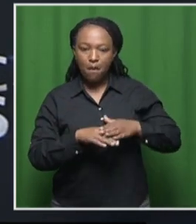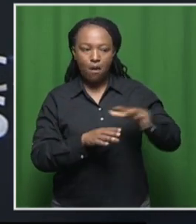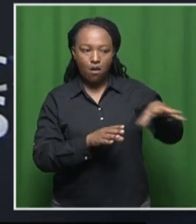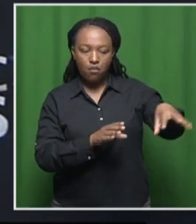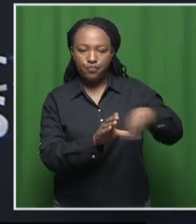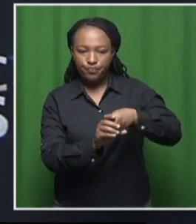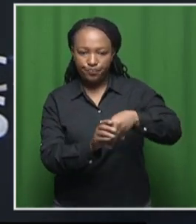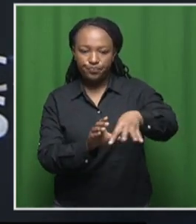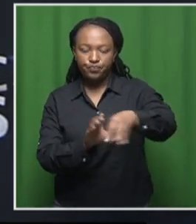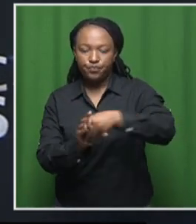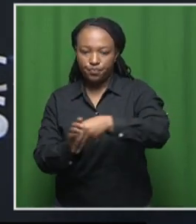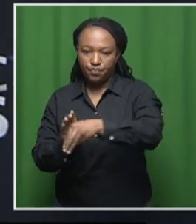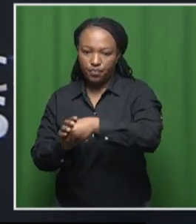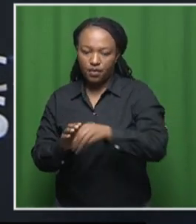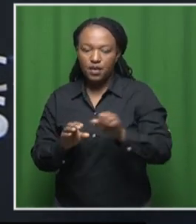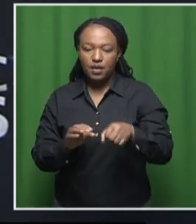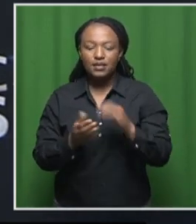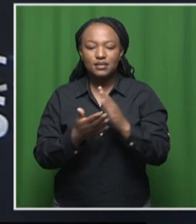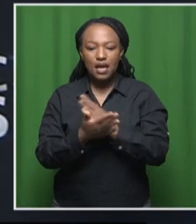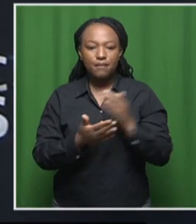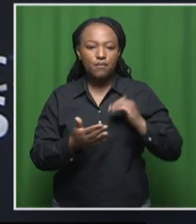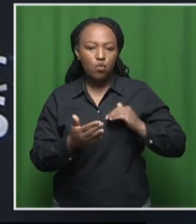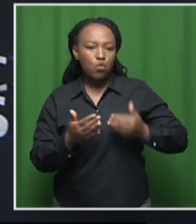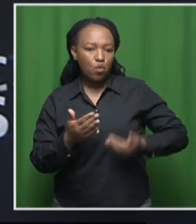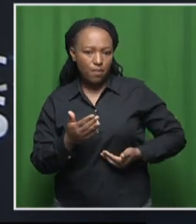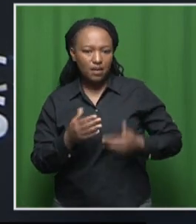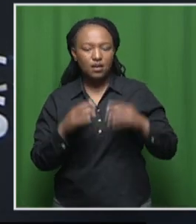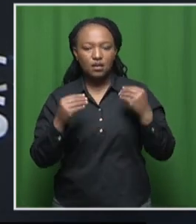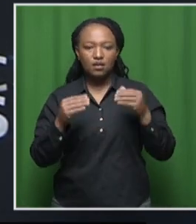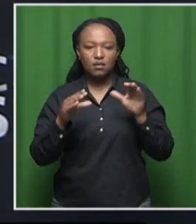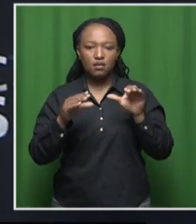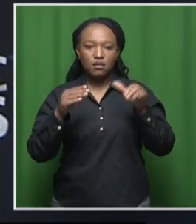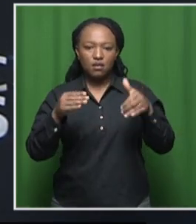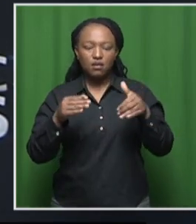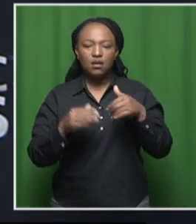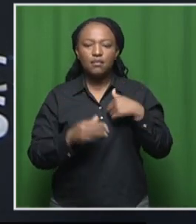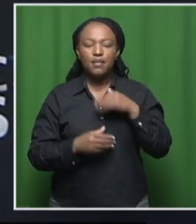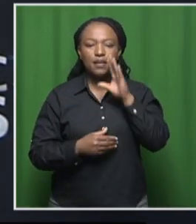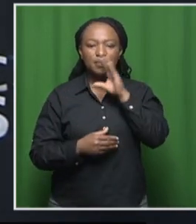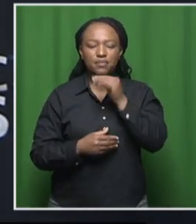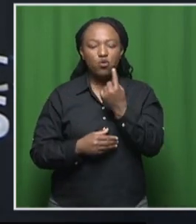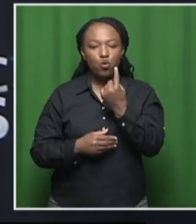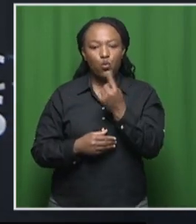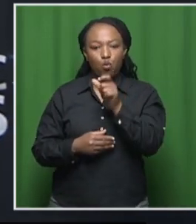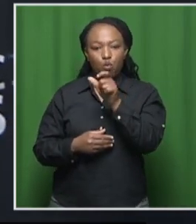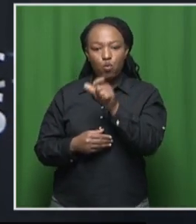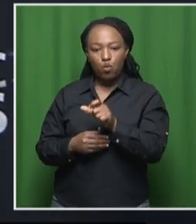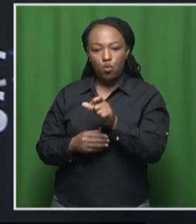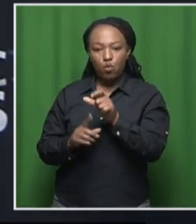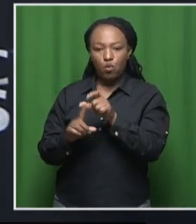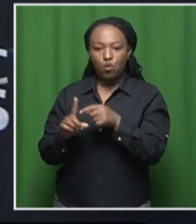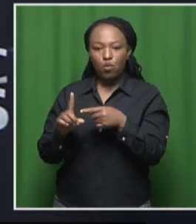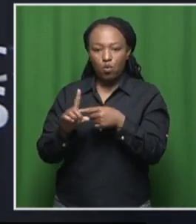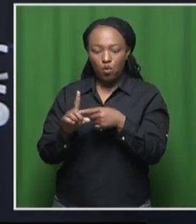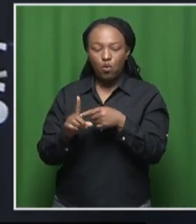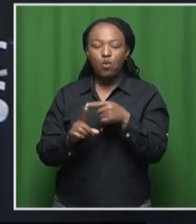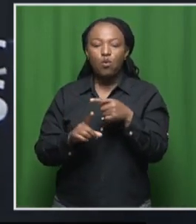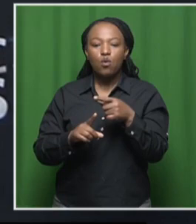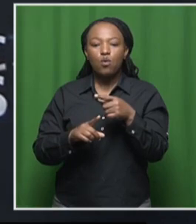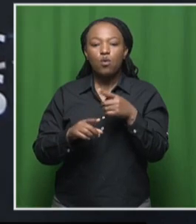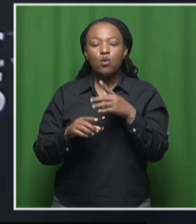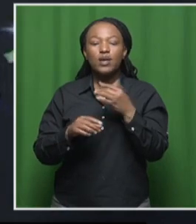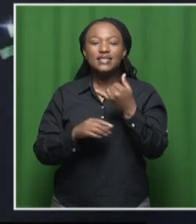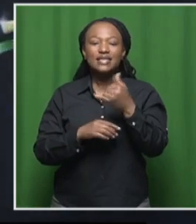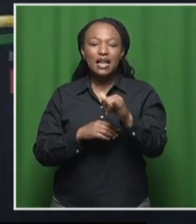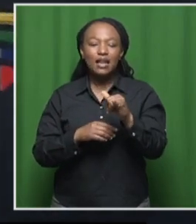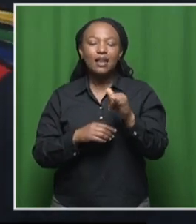some women in the industry, and I'm speaking with one, which is timely given that we are still in